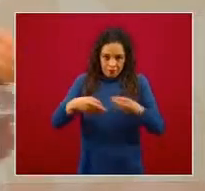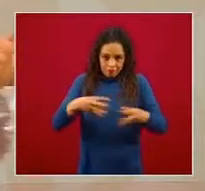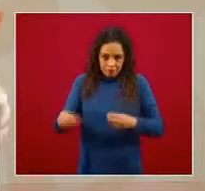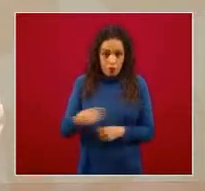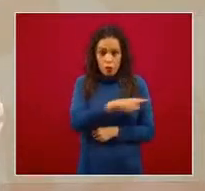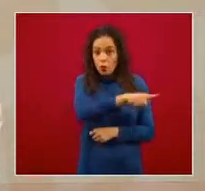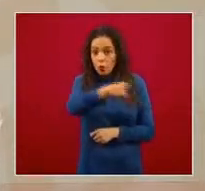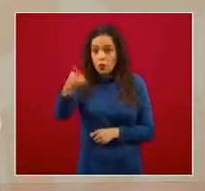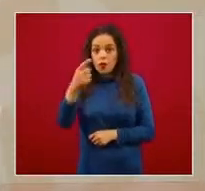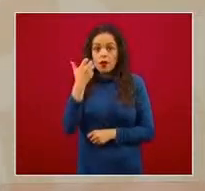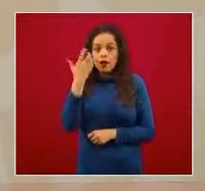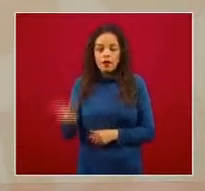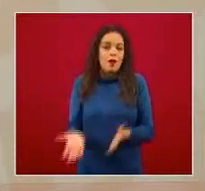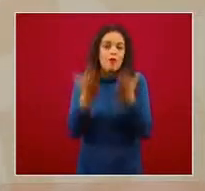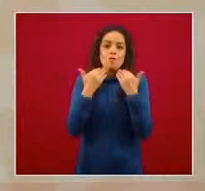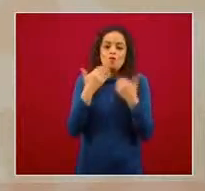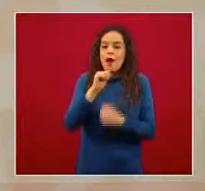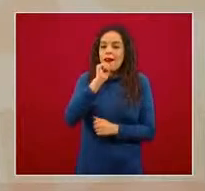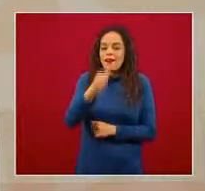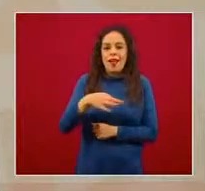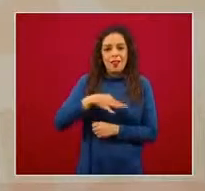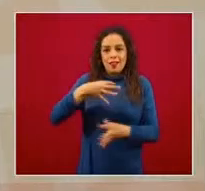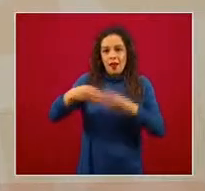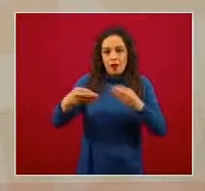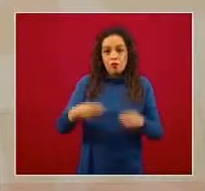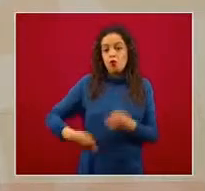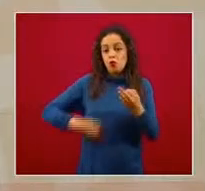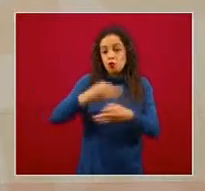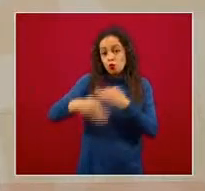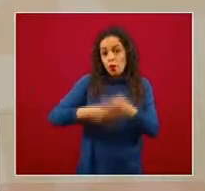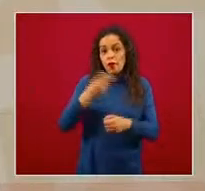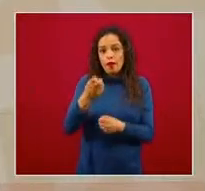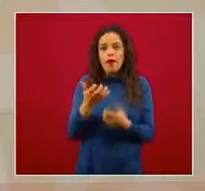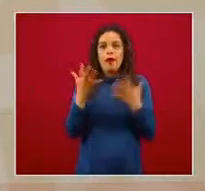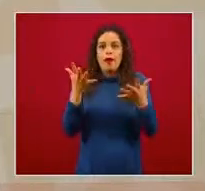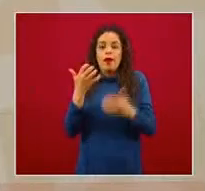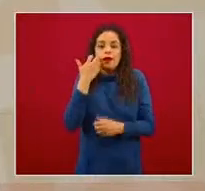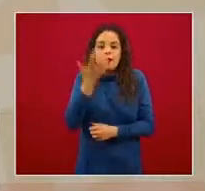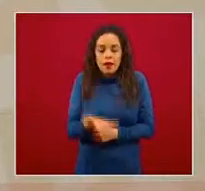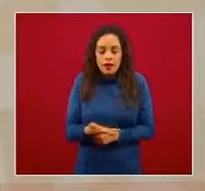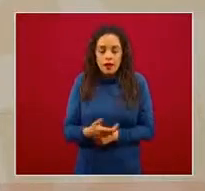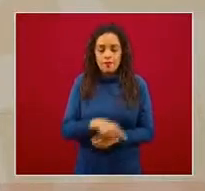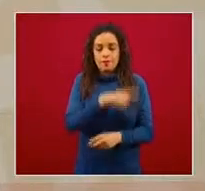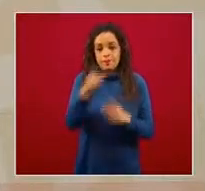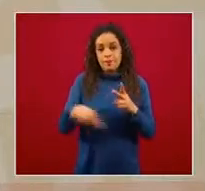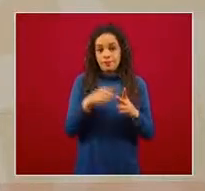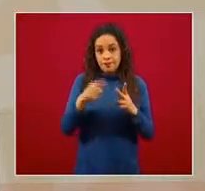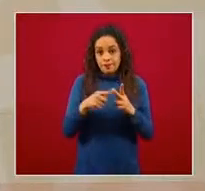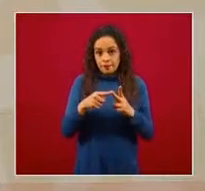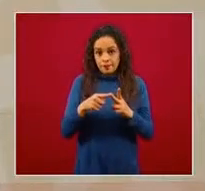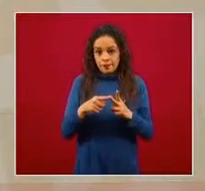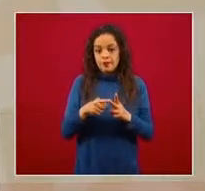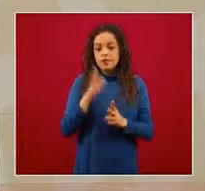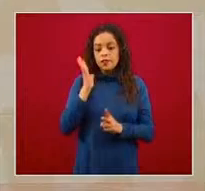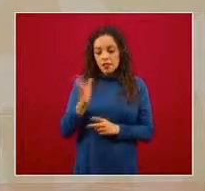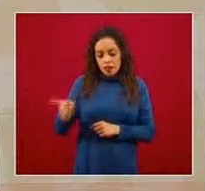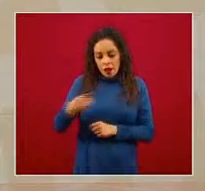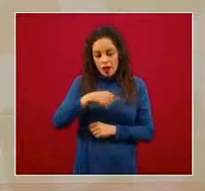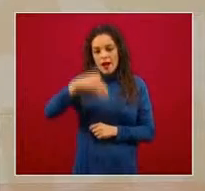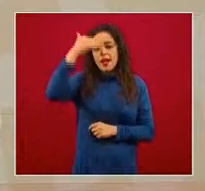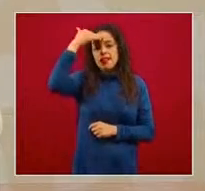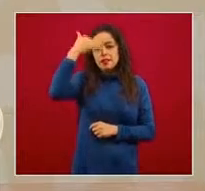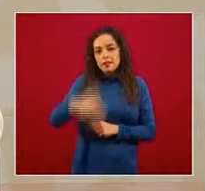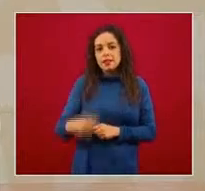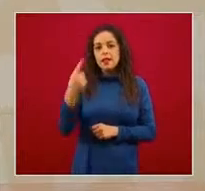I want. I don't want this disease to go on. That's what we all want. But the second thing is what we know what